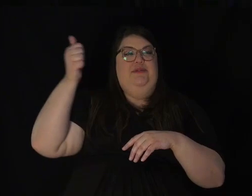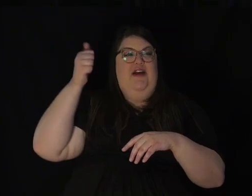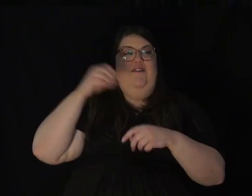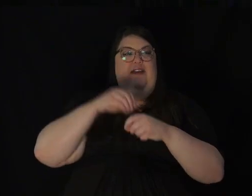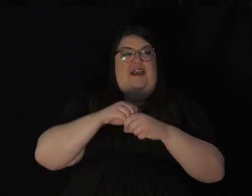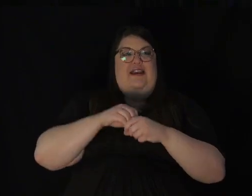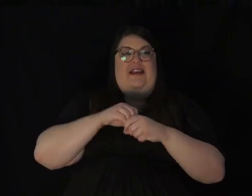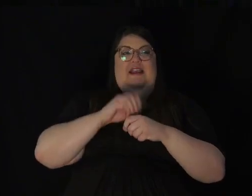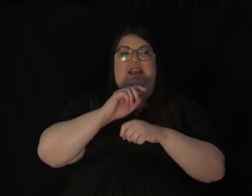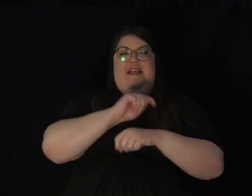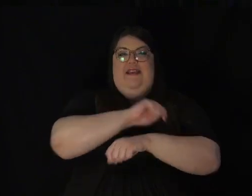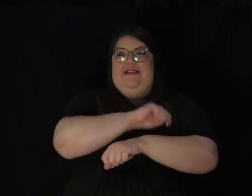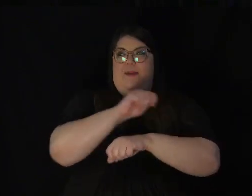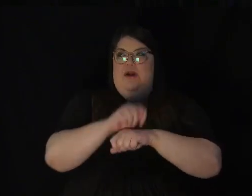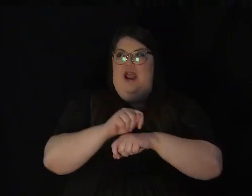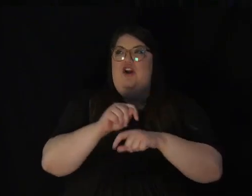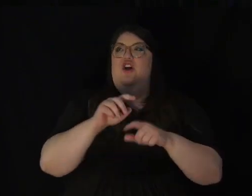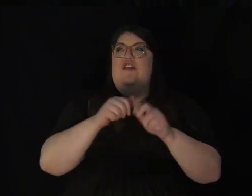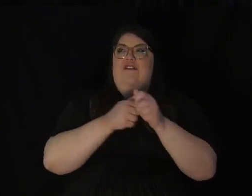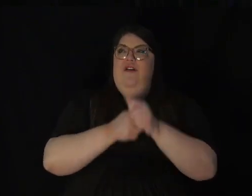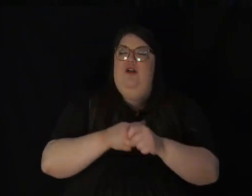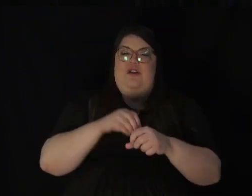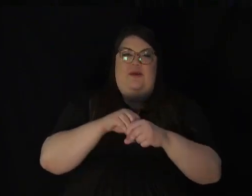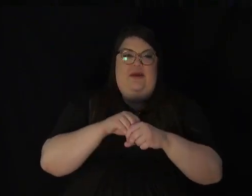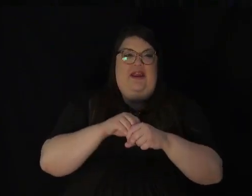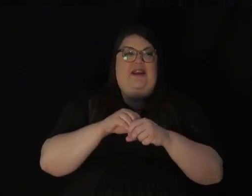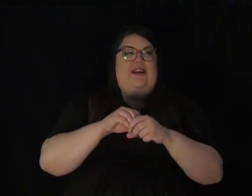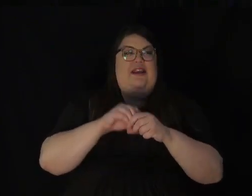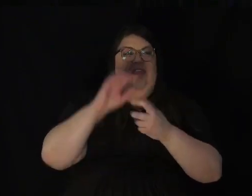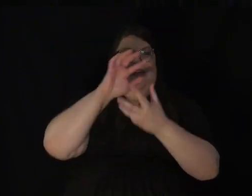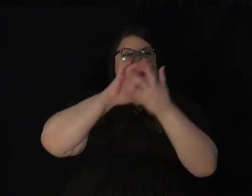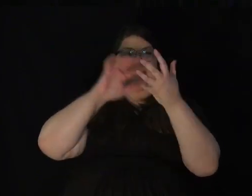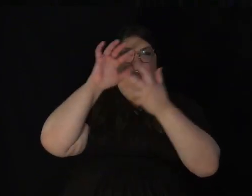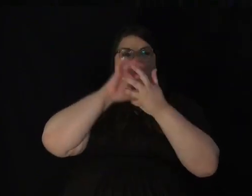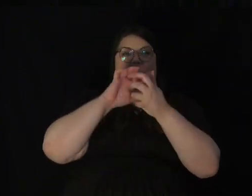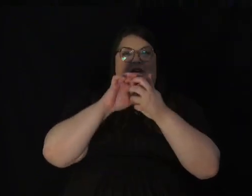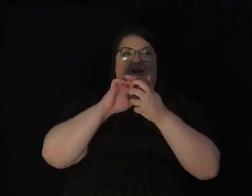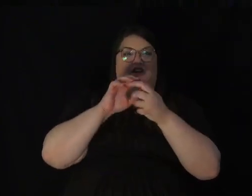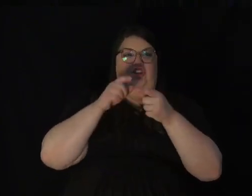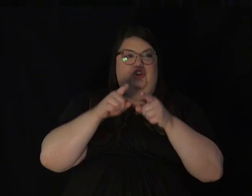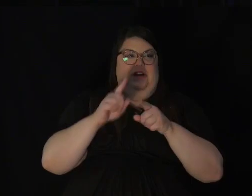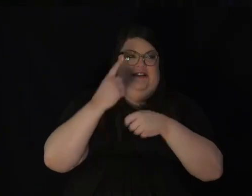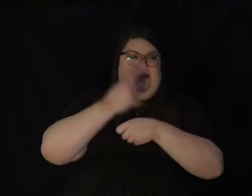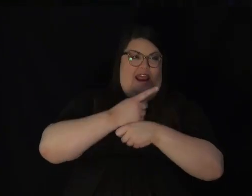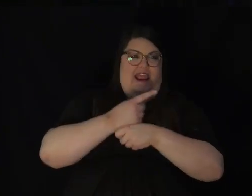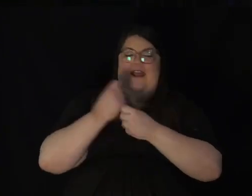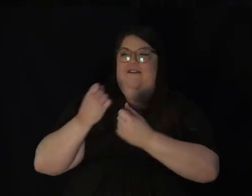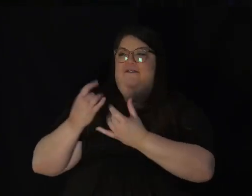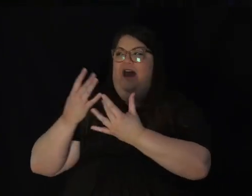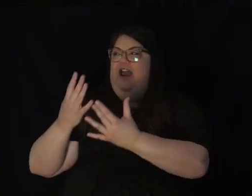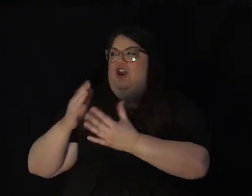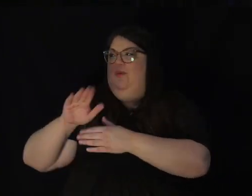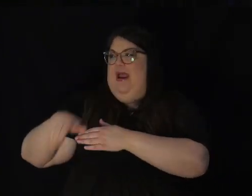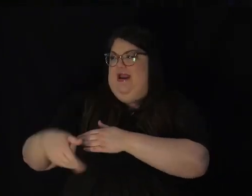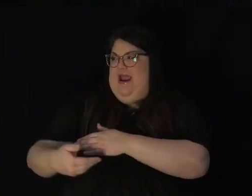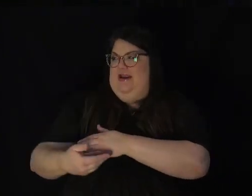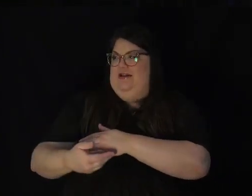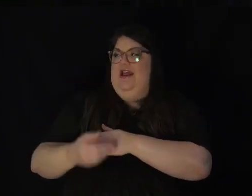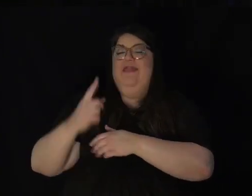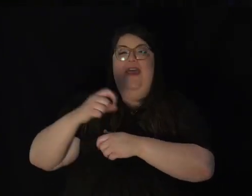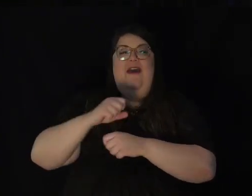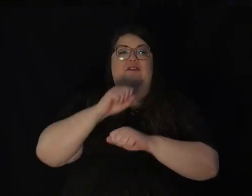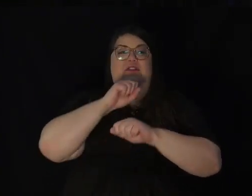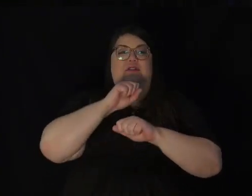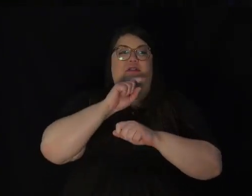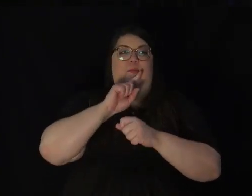followed them in a cloud by day and fire by night. And then they had the promise of the coming